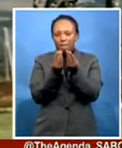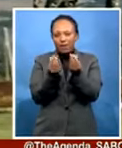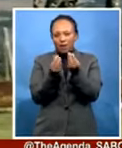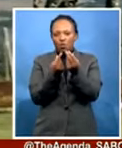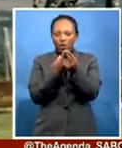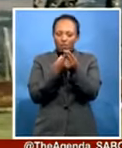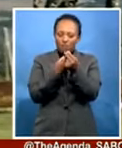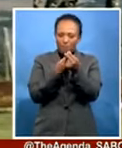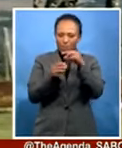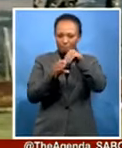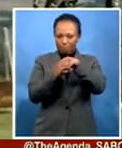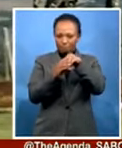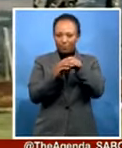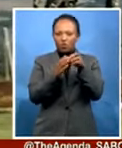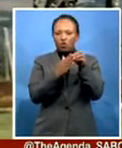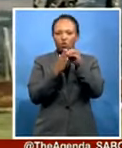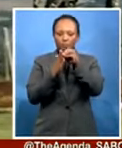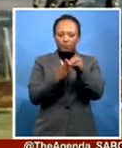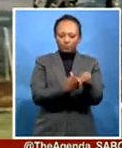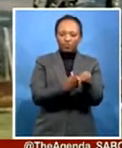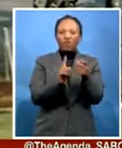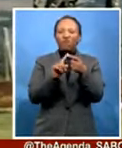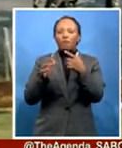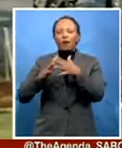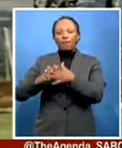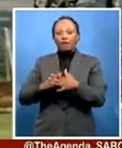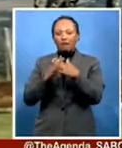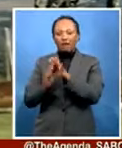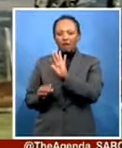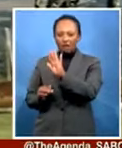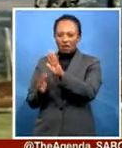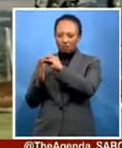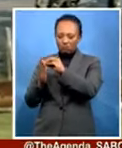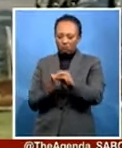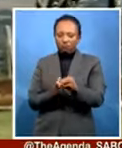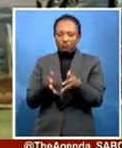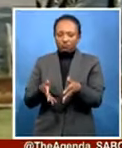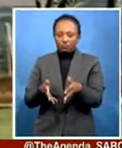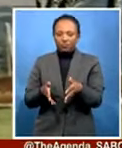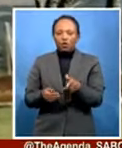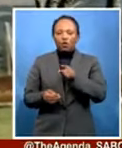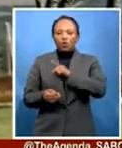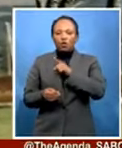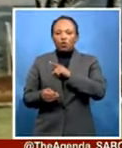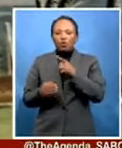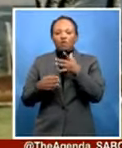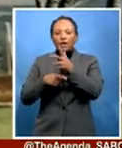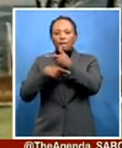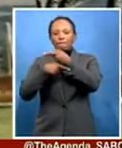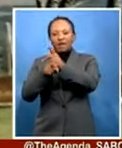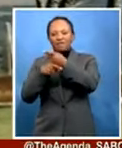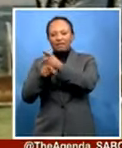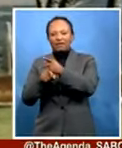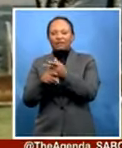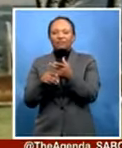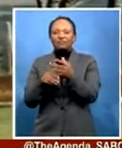US, which was a heck of a performance in itself, because the manufacturer got delayed, and so